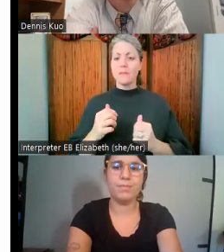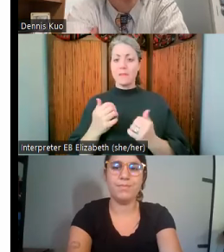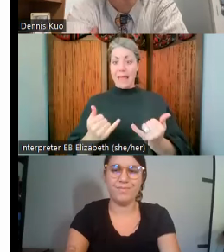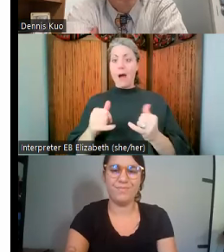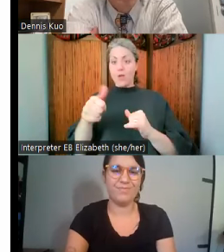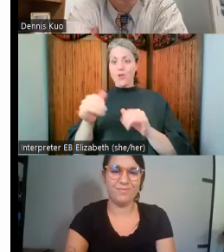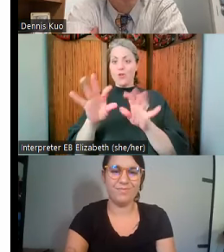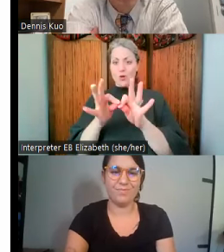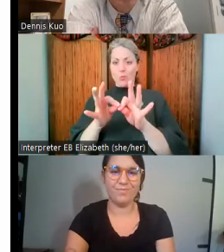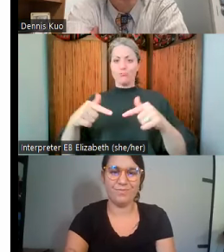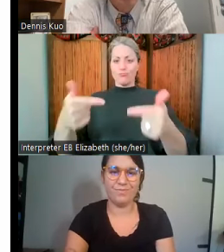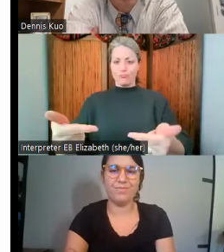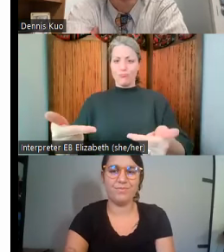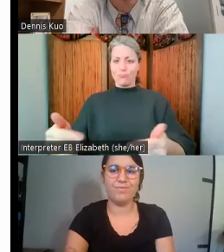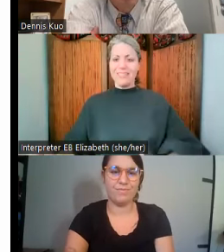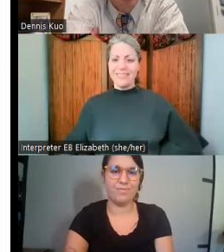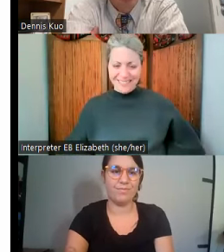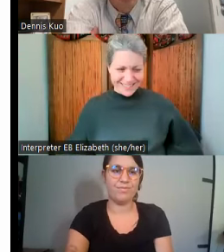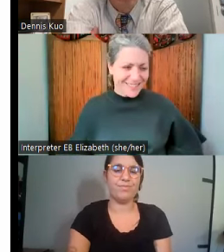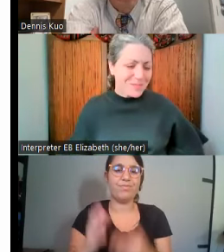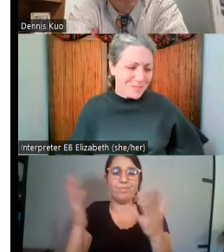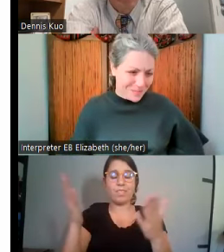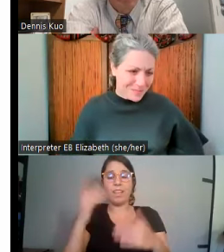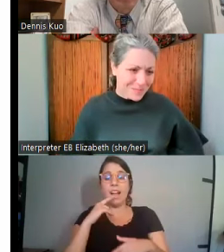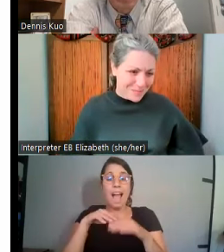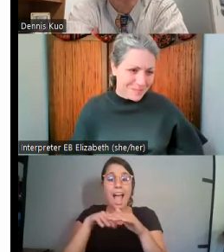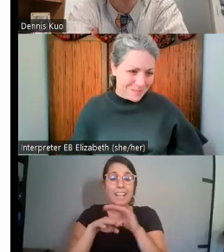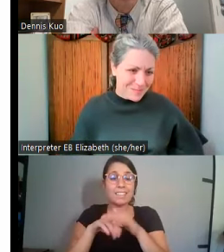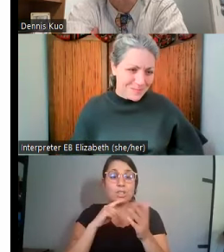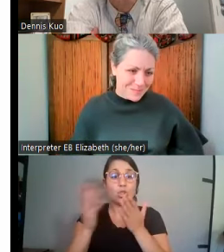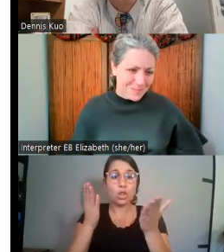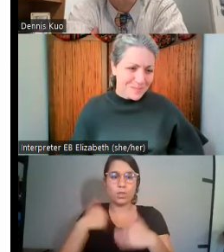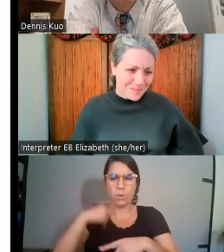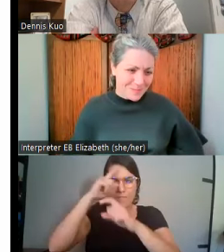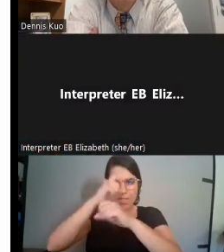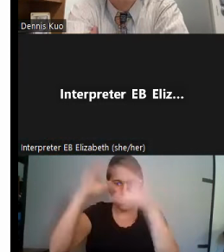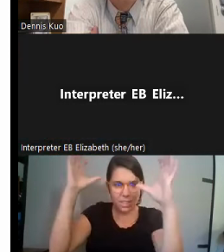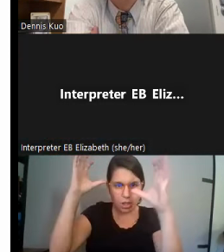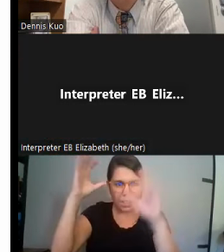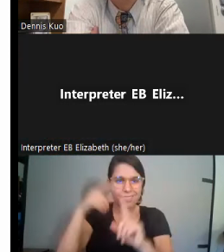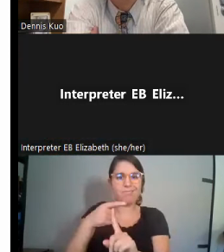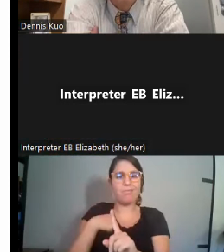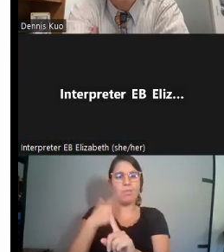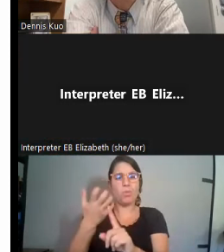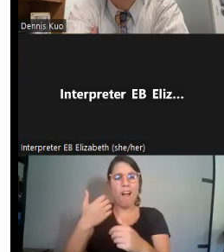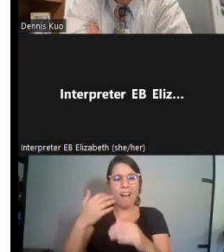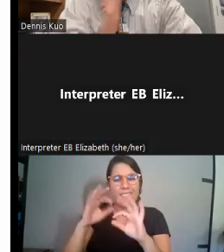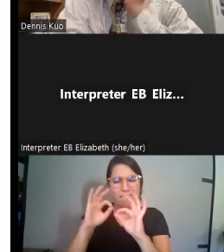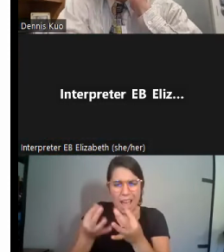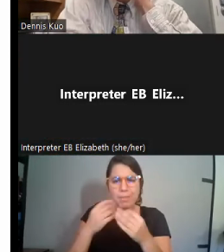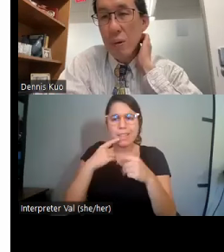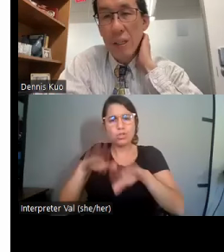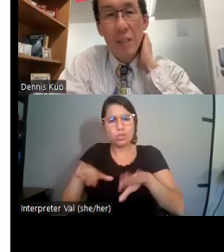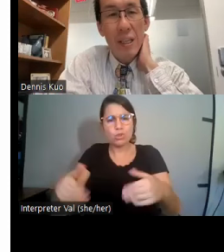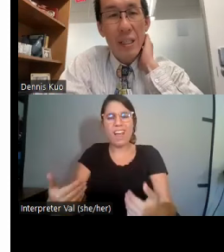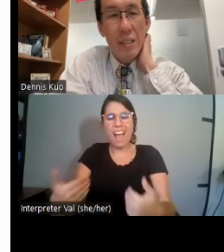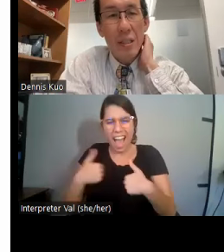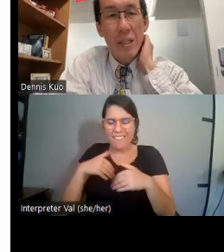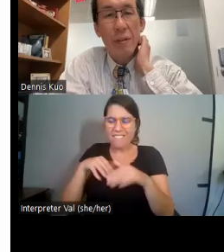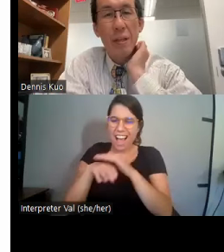Access to services, the vision is that children and youth with special healthcare needs and their families have timely access to the